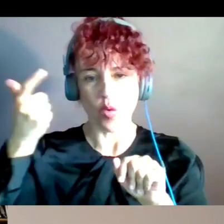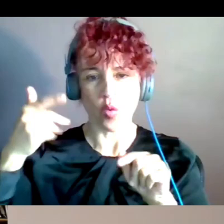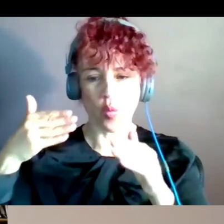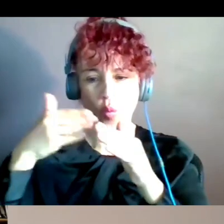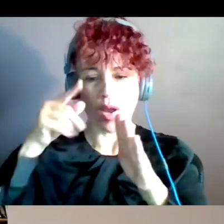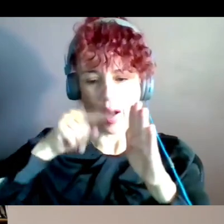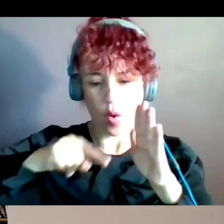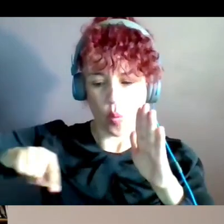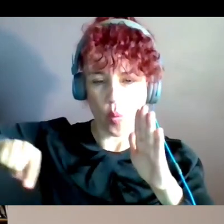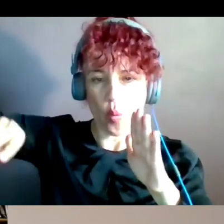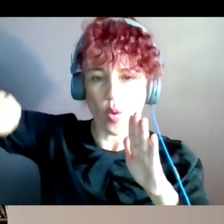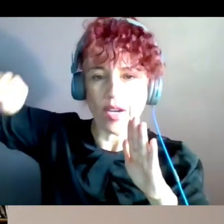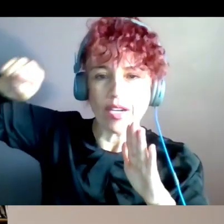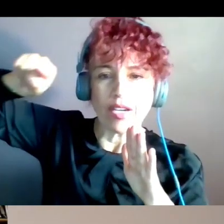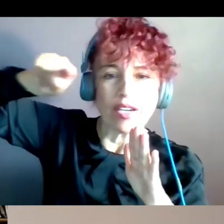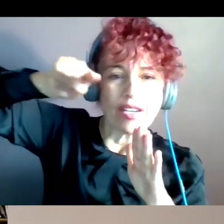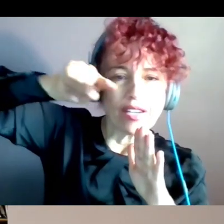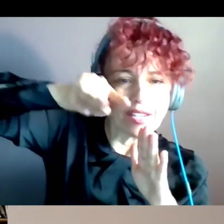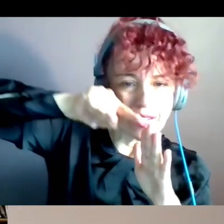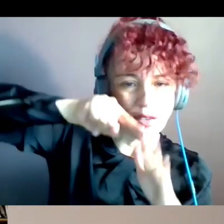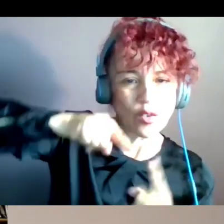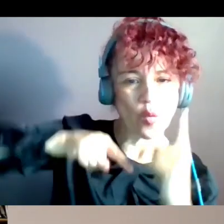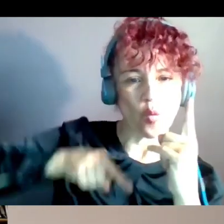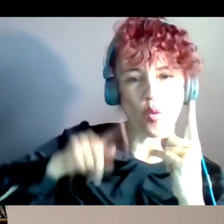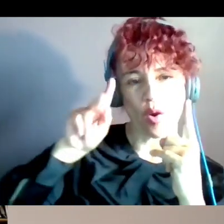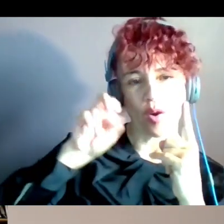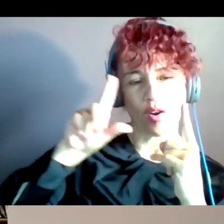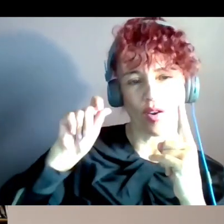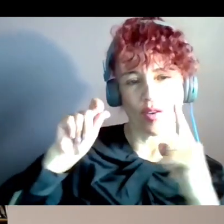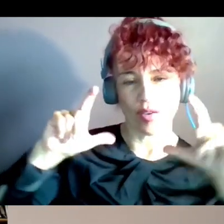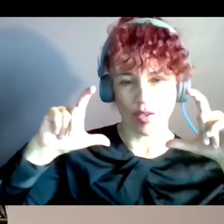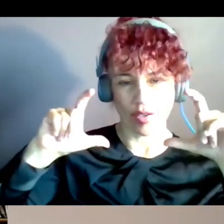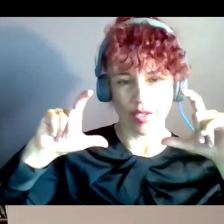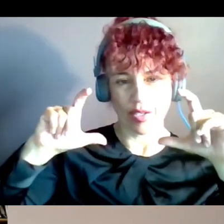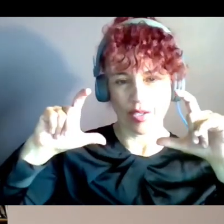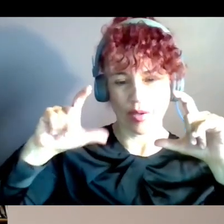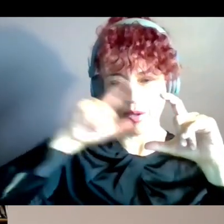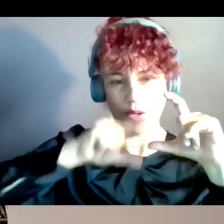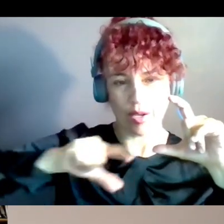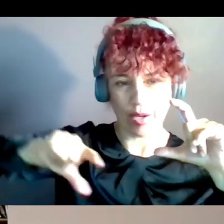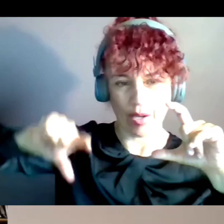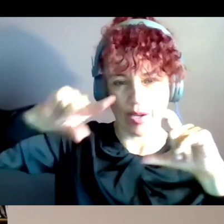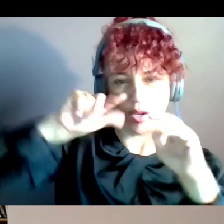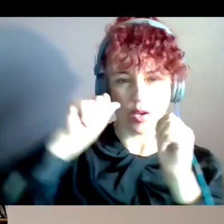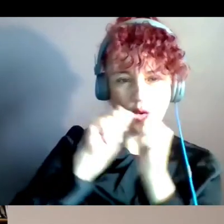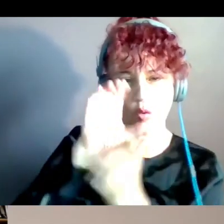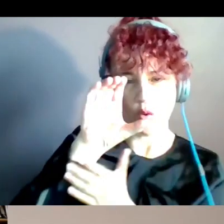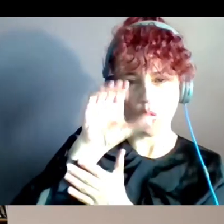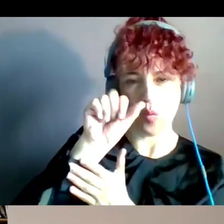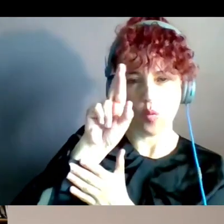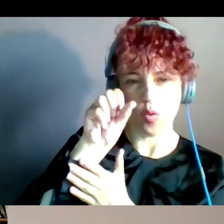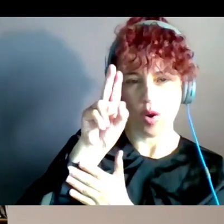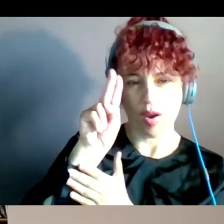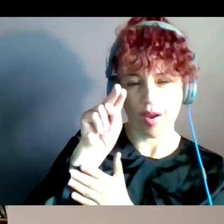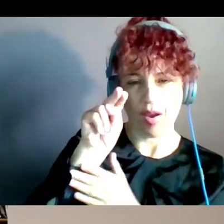wheel, and then one of the tools was a steel wheel with little carbon